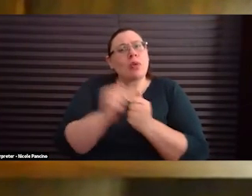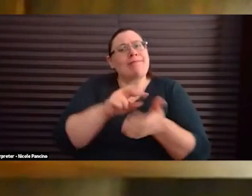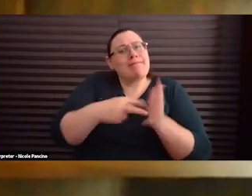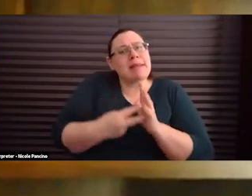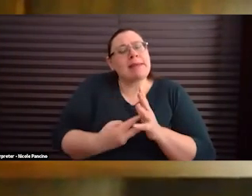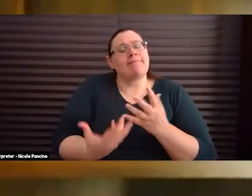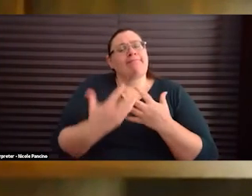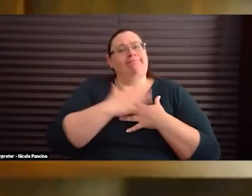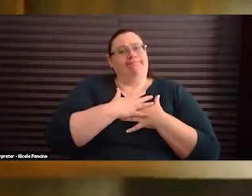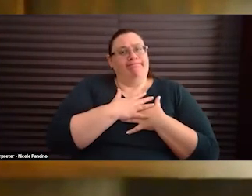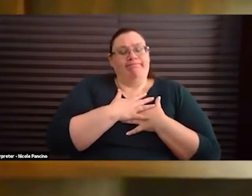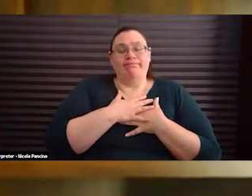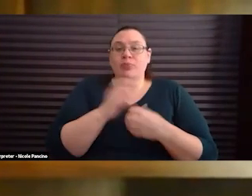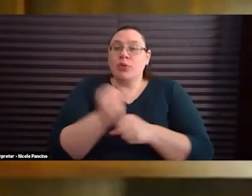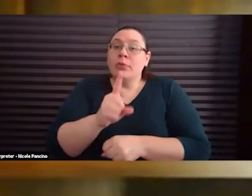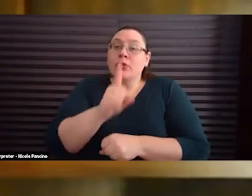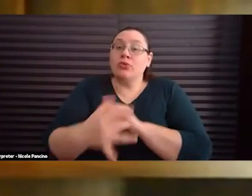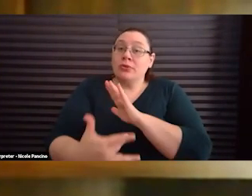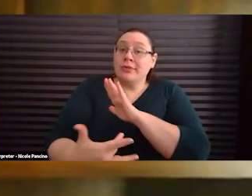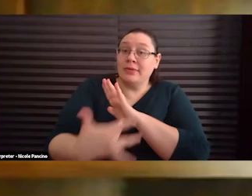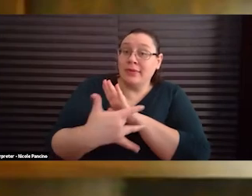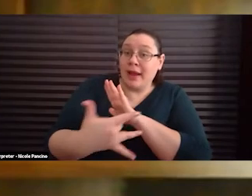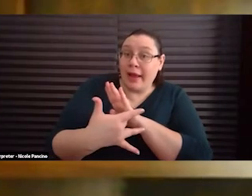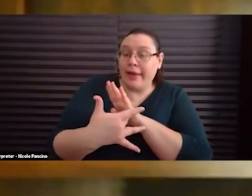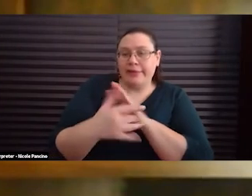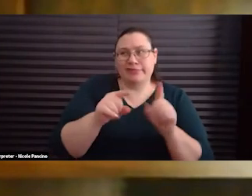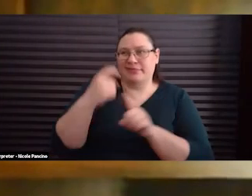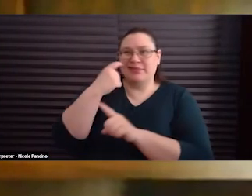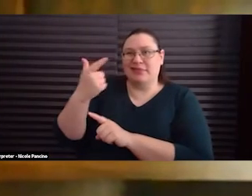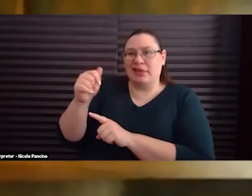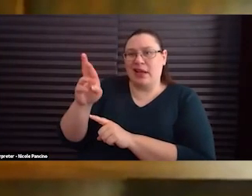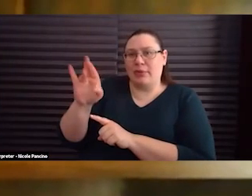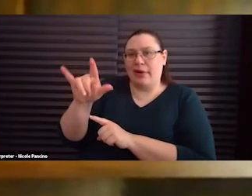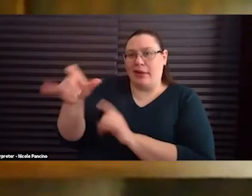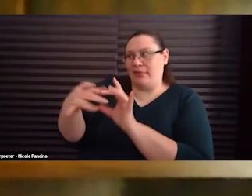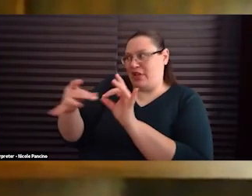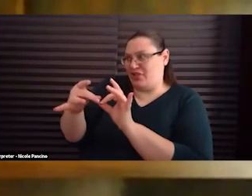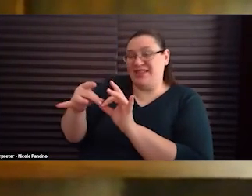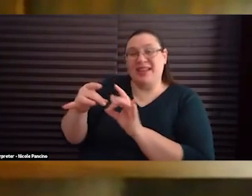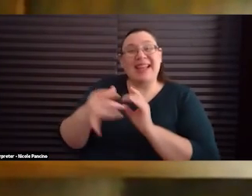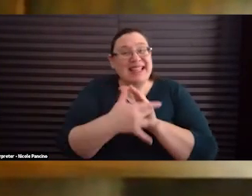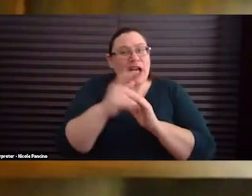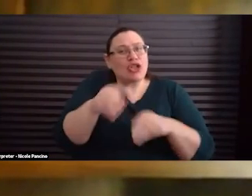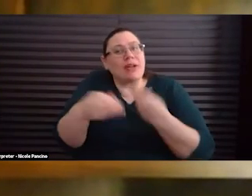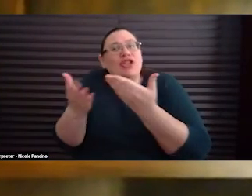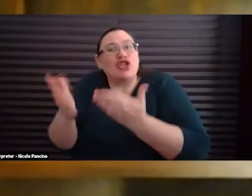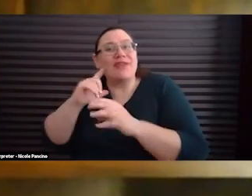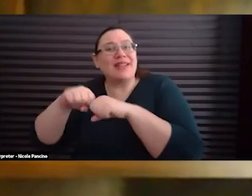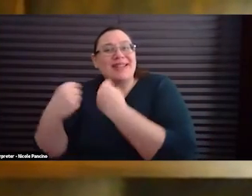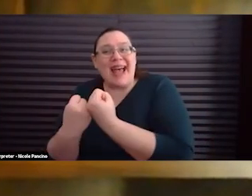ensure that technology, as Gabrielle just stated, serves society, and society is not